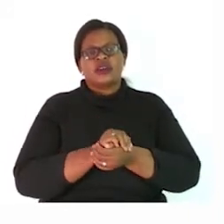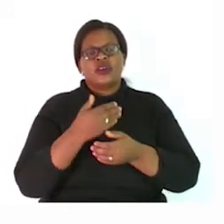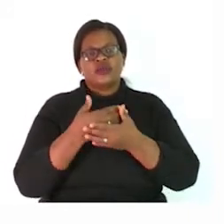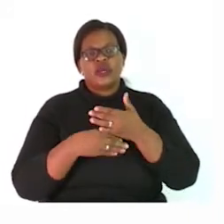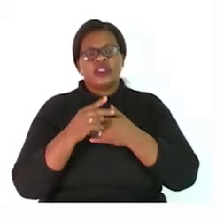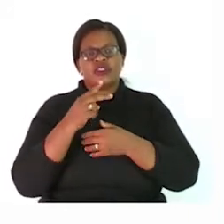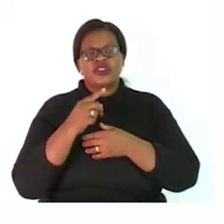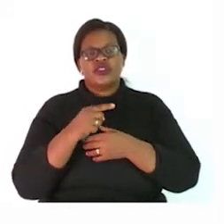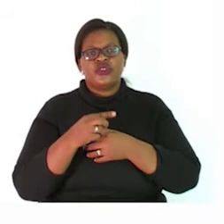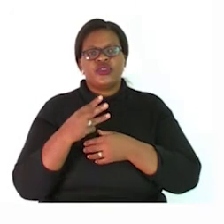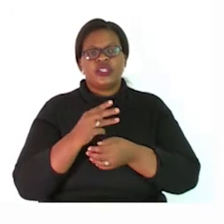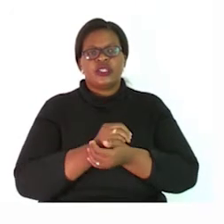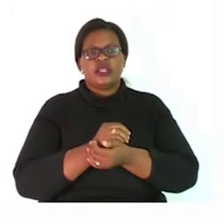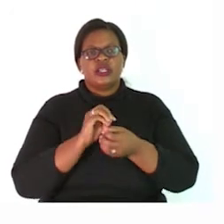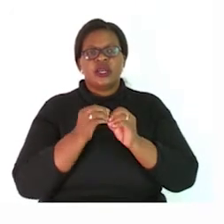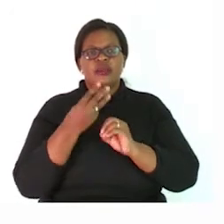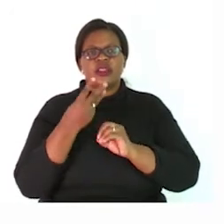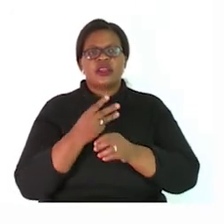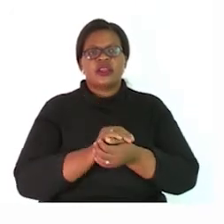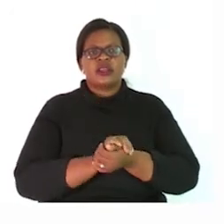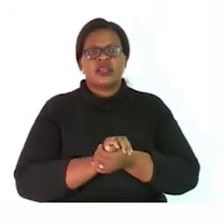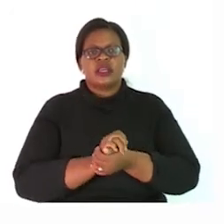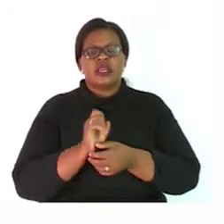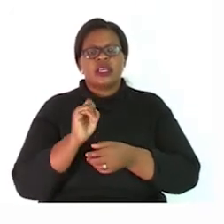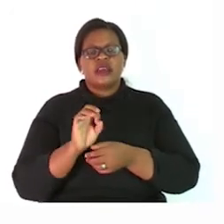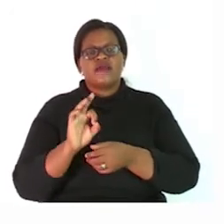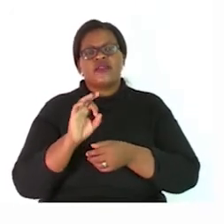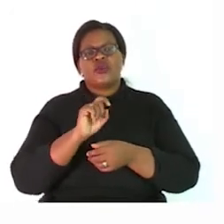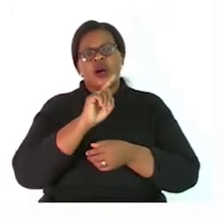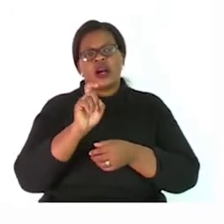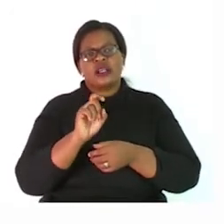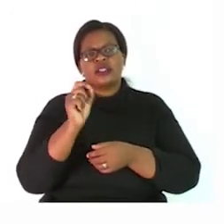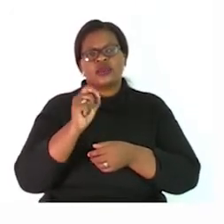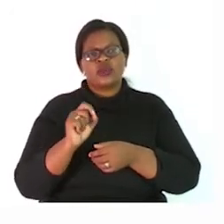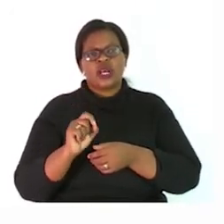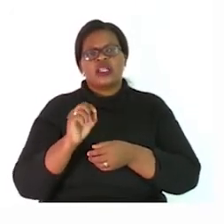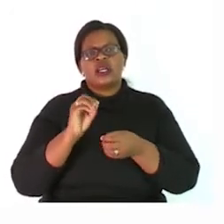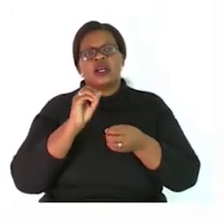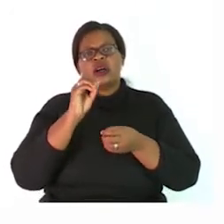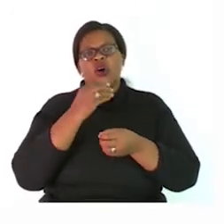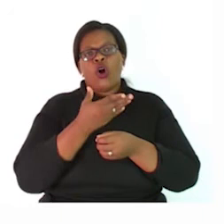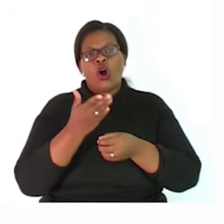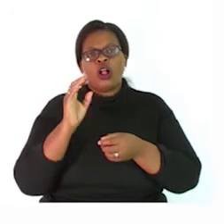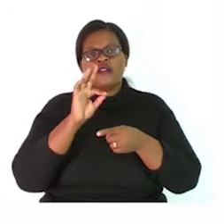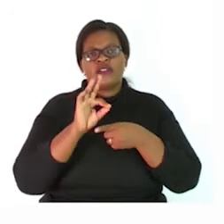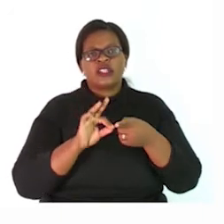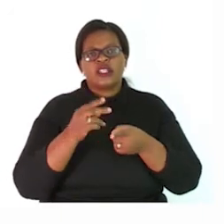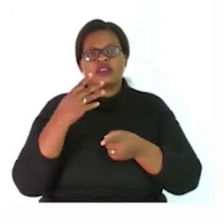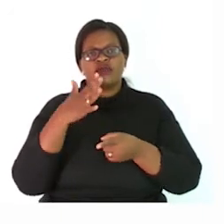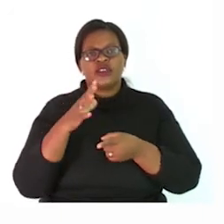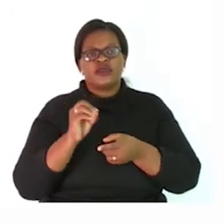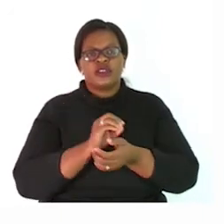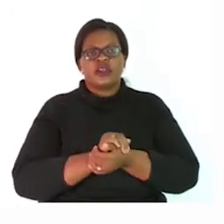3, if you are asked to write down all the factors of 50, you will find